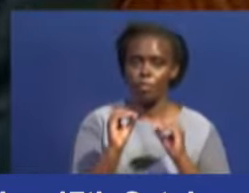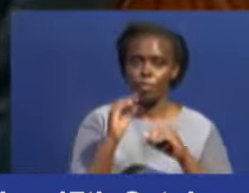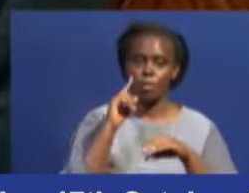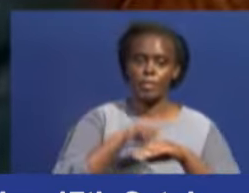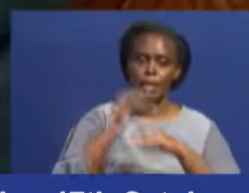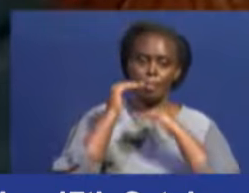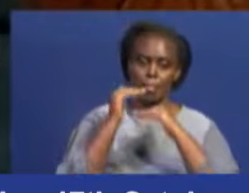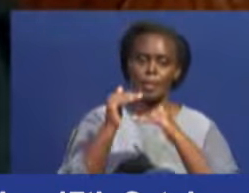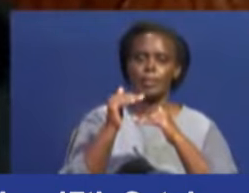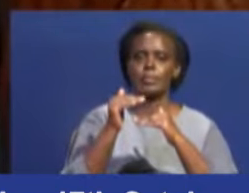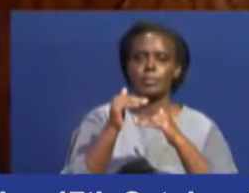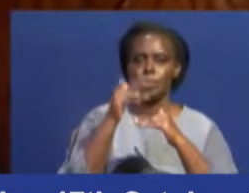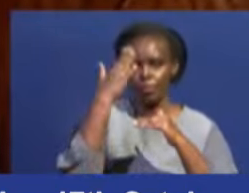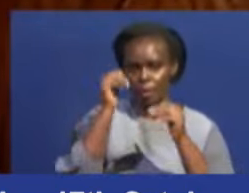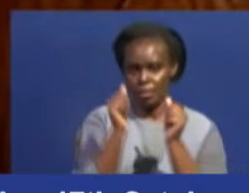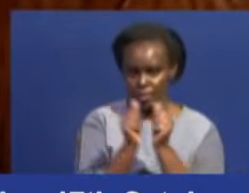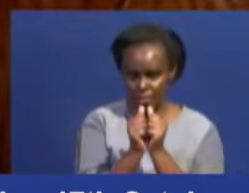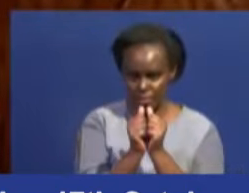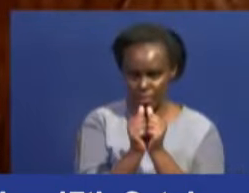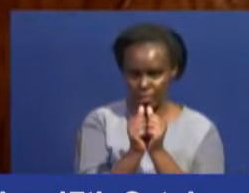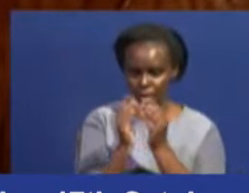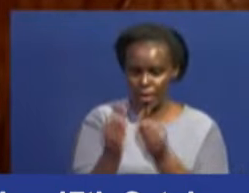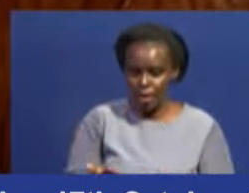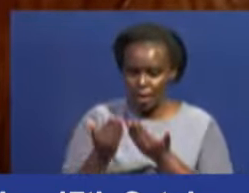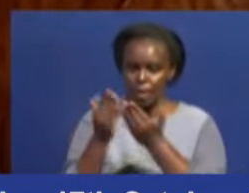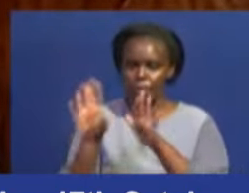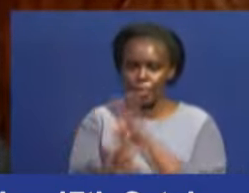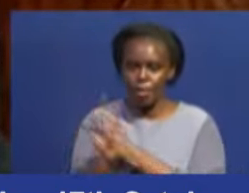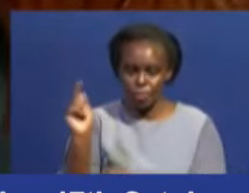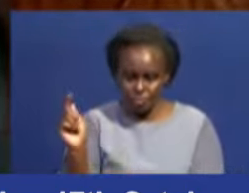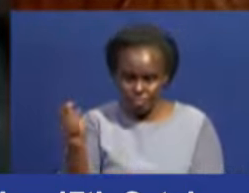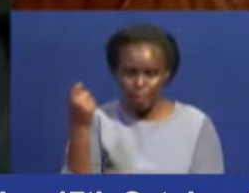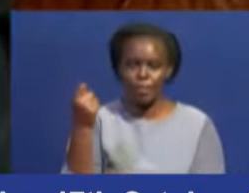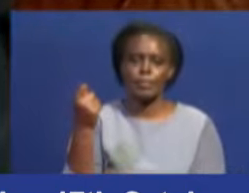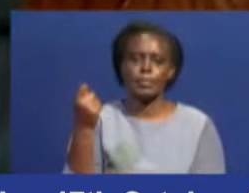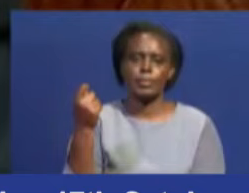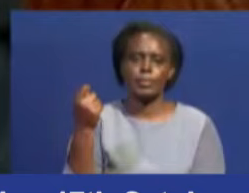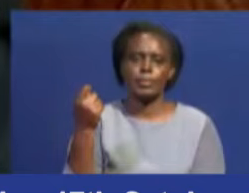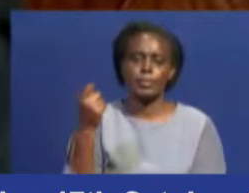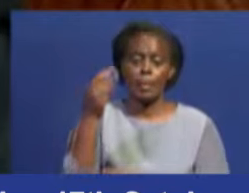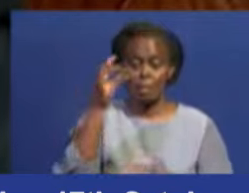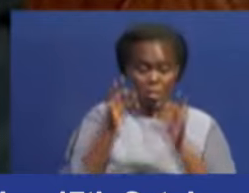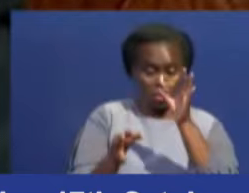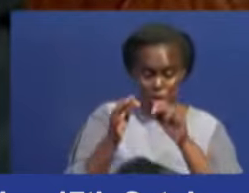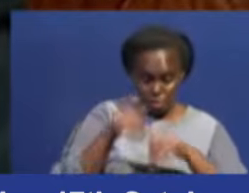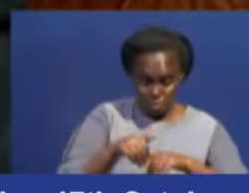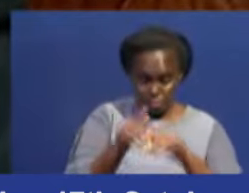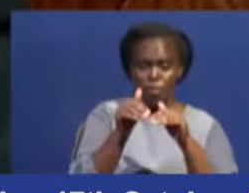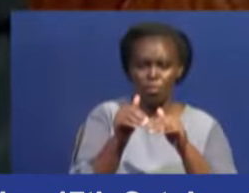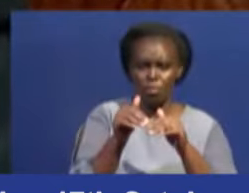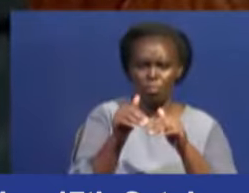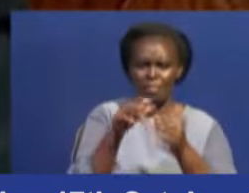limit of 10 days. Give the Deputy President, in the interest of justice, given the